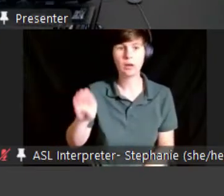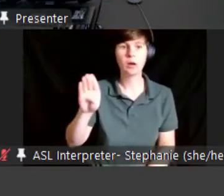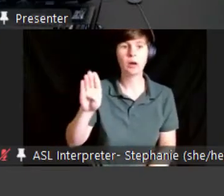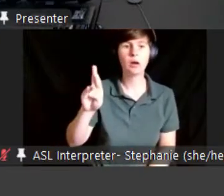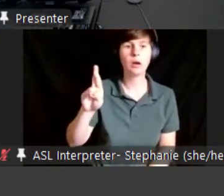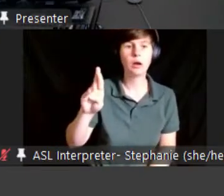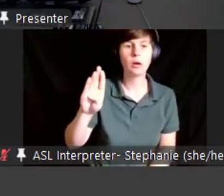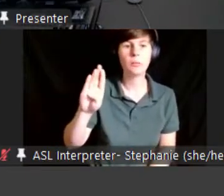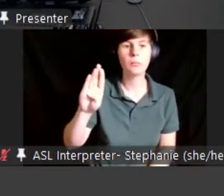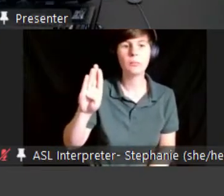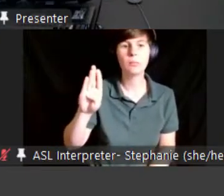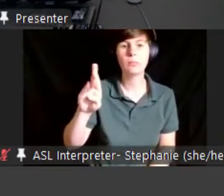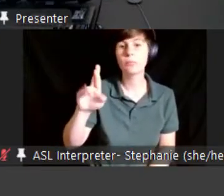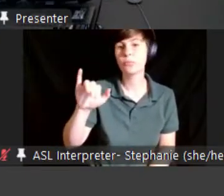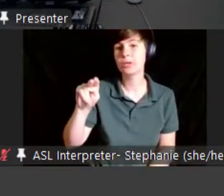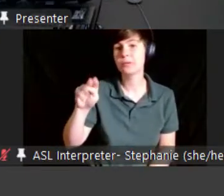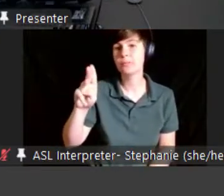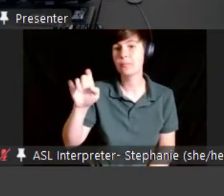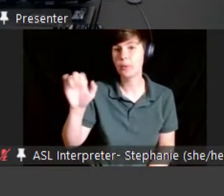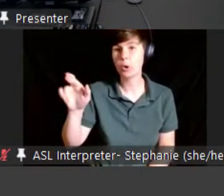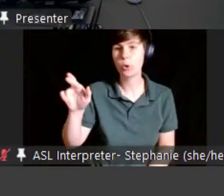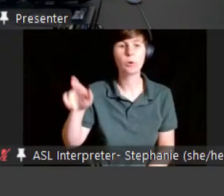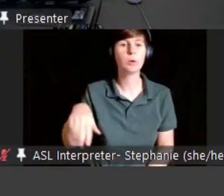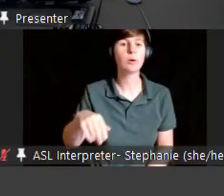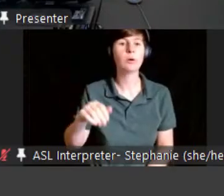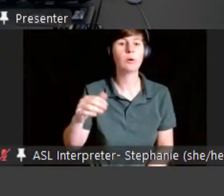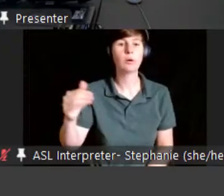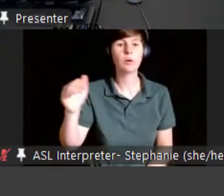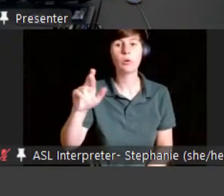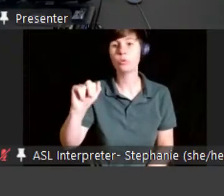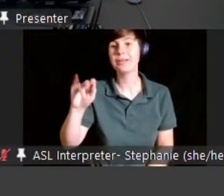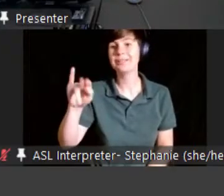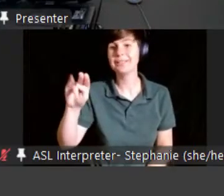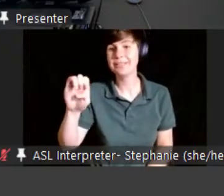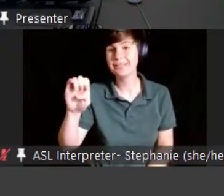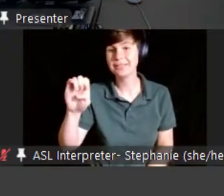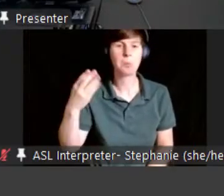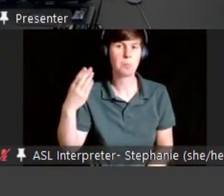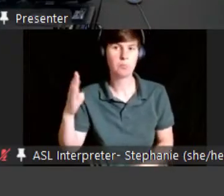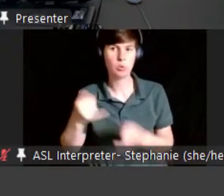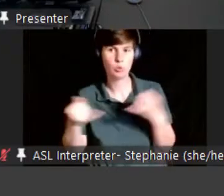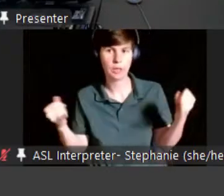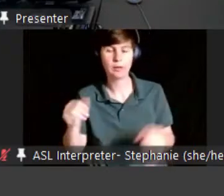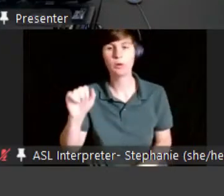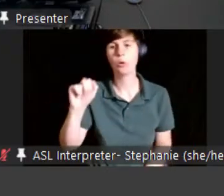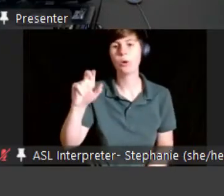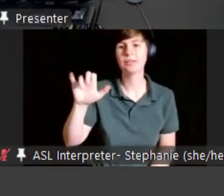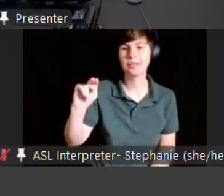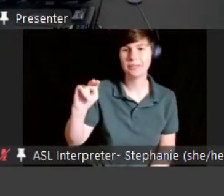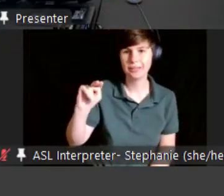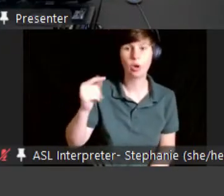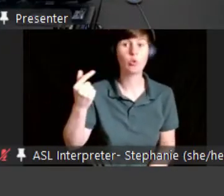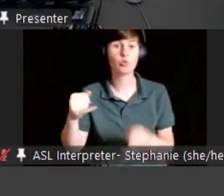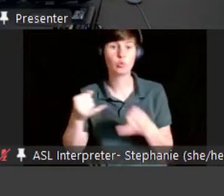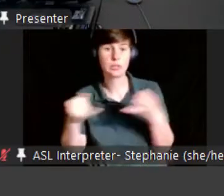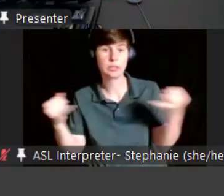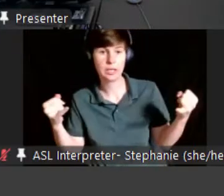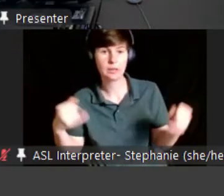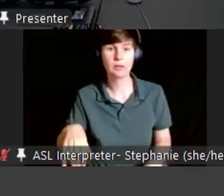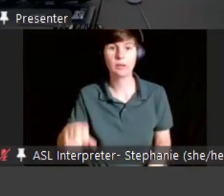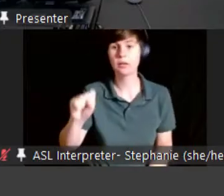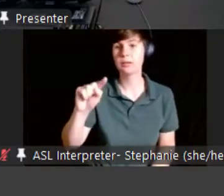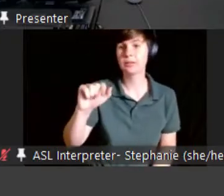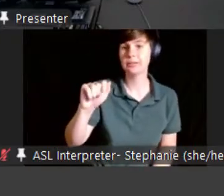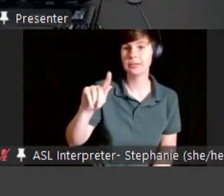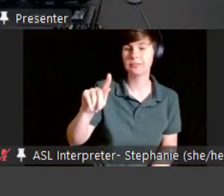all part of the RPM projects. As well as then Racine on the blue line, Austin on the green line, and Staten Lake on the loop. Staten